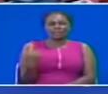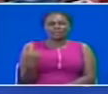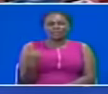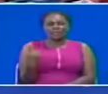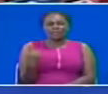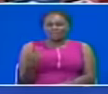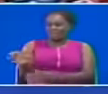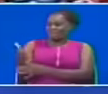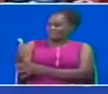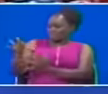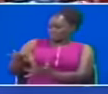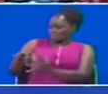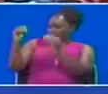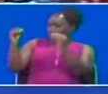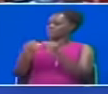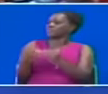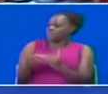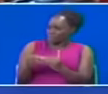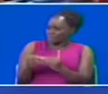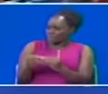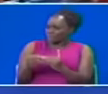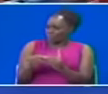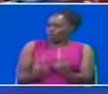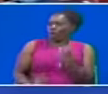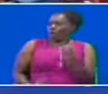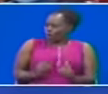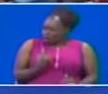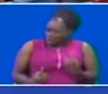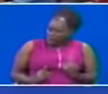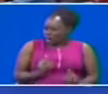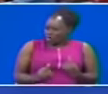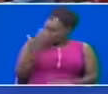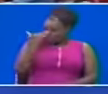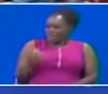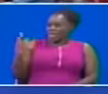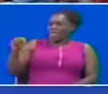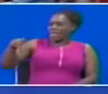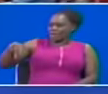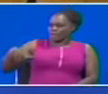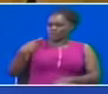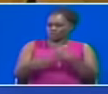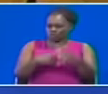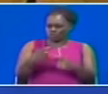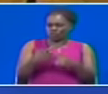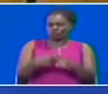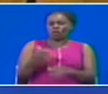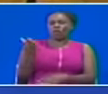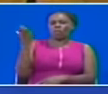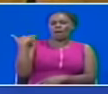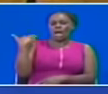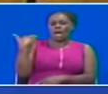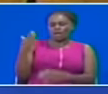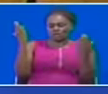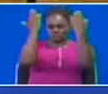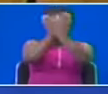The Thursday special sitting is expected to degenerate into chaos as MPs continue from where they left on Tuesday